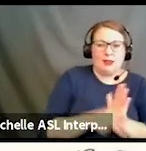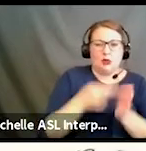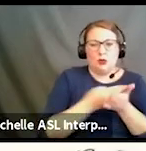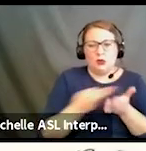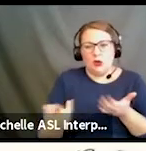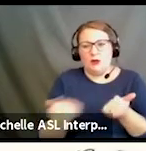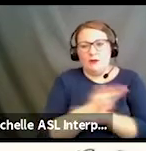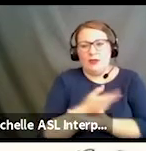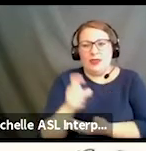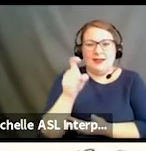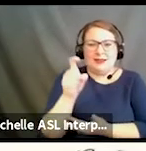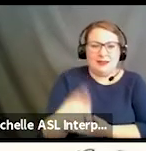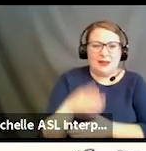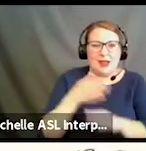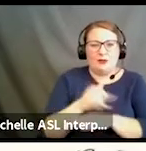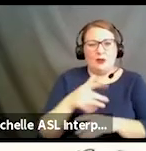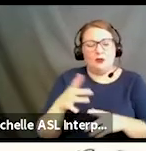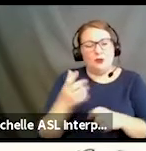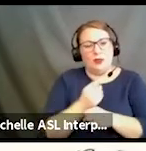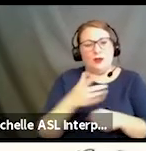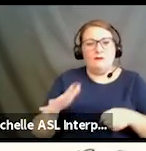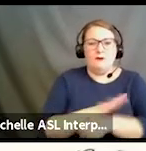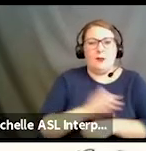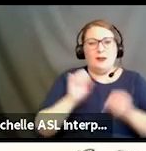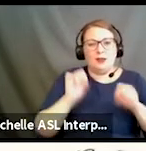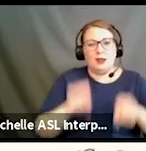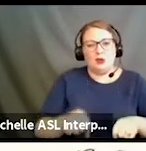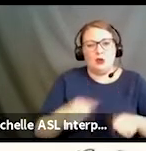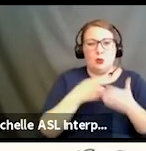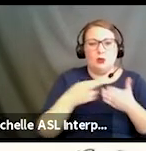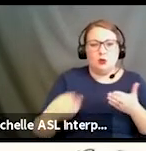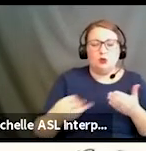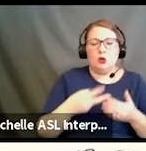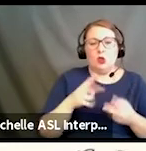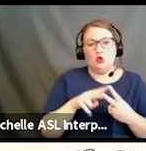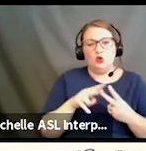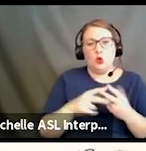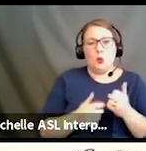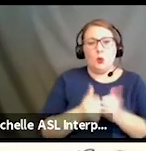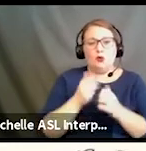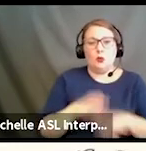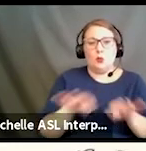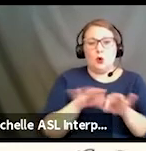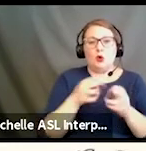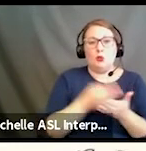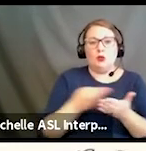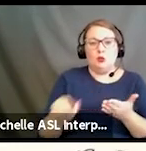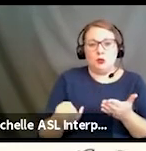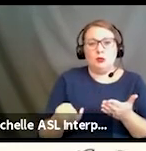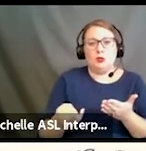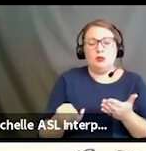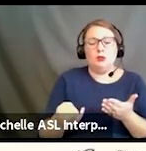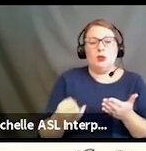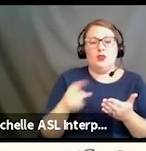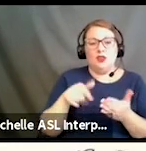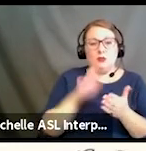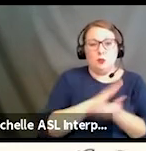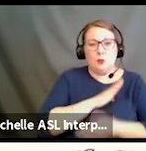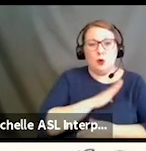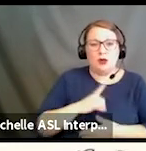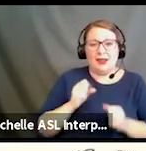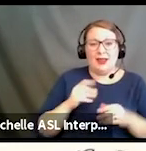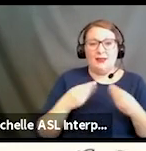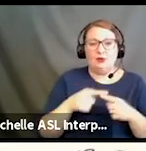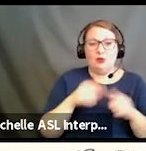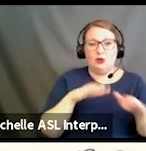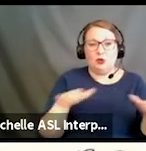to realize their full potential, and the resources that the two most important resources that this board can give those